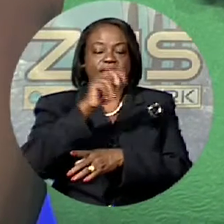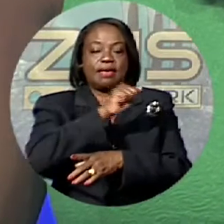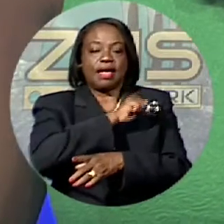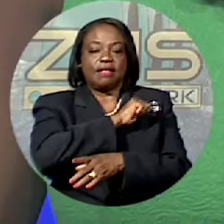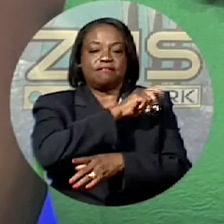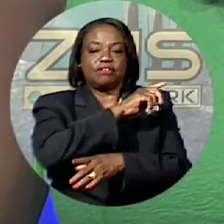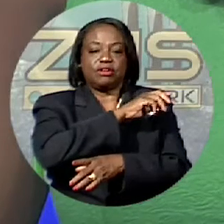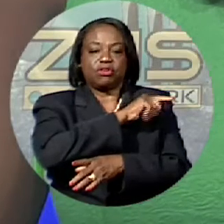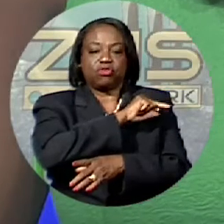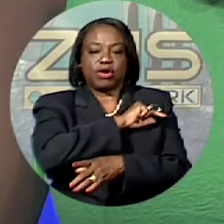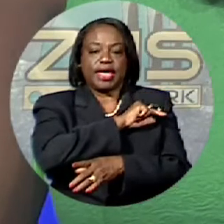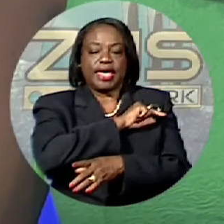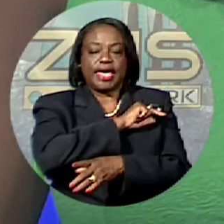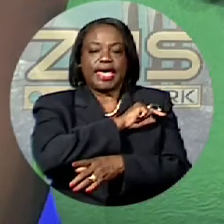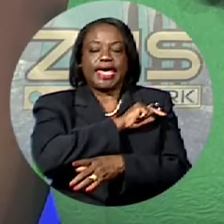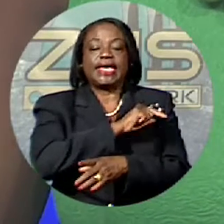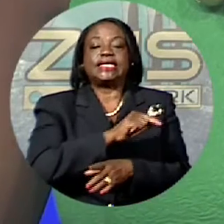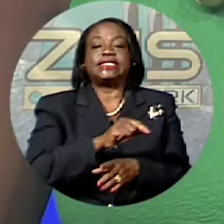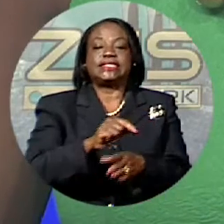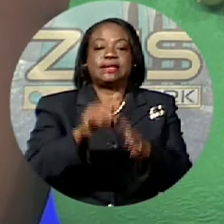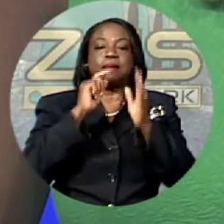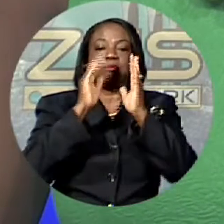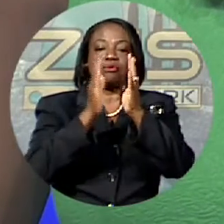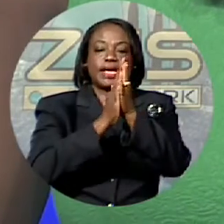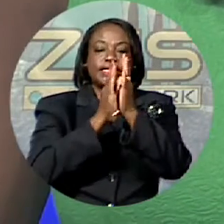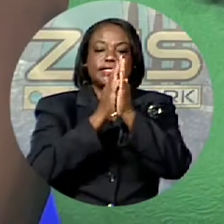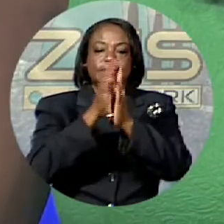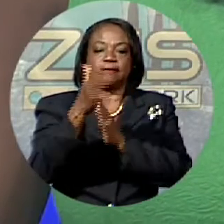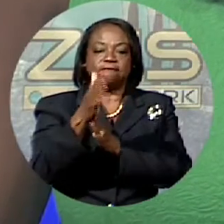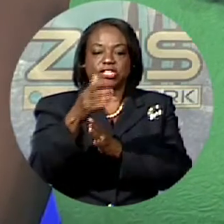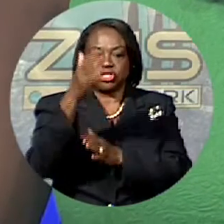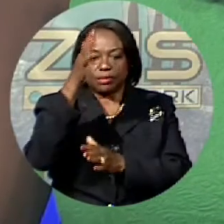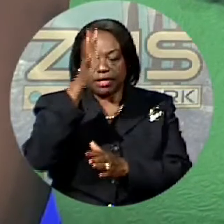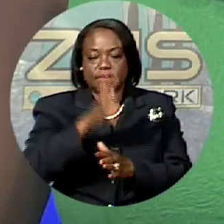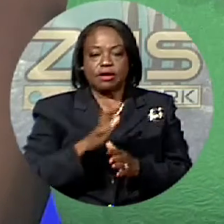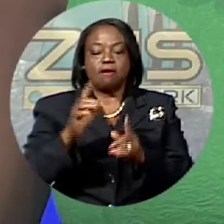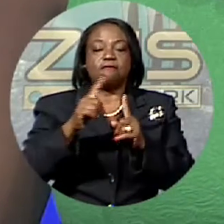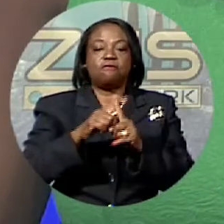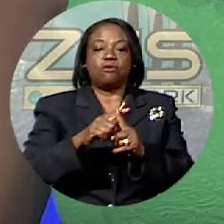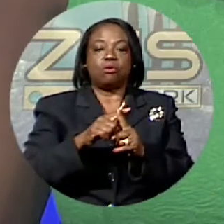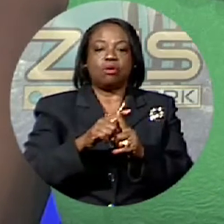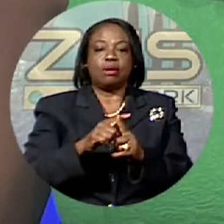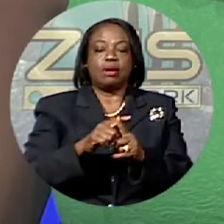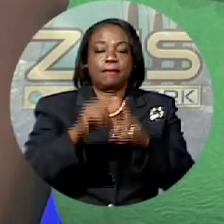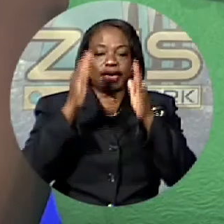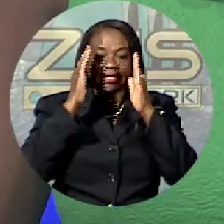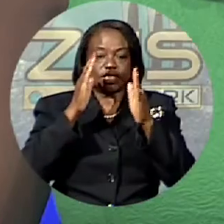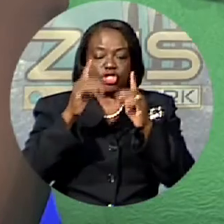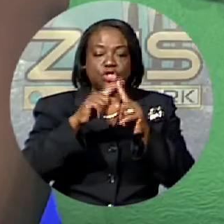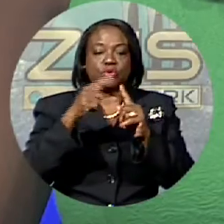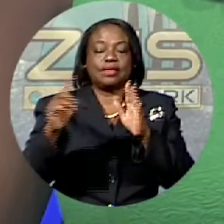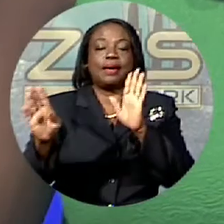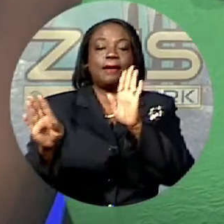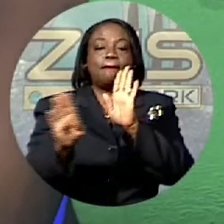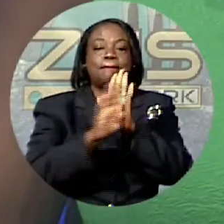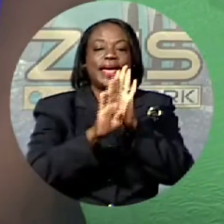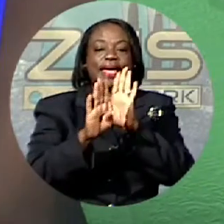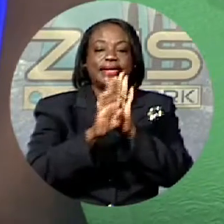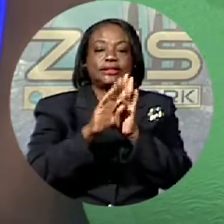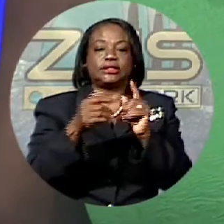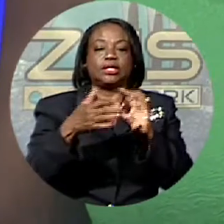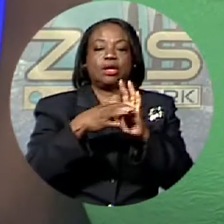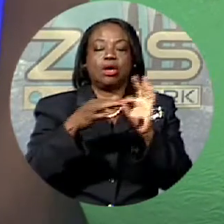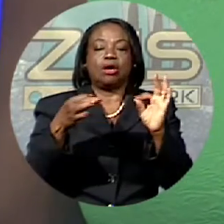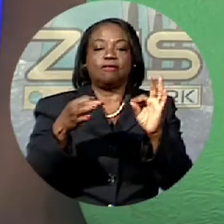adhering to the three-month-long closed season. He said the move by officials in an effort to preserve the species has gone